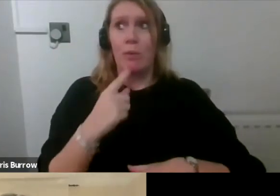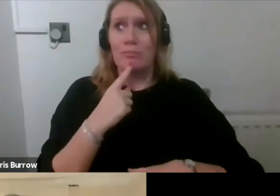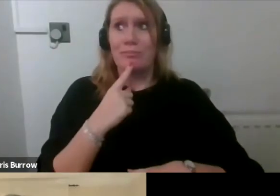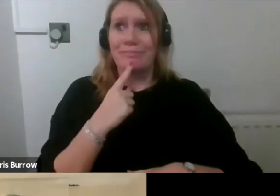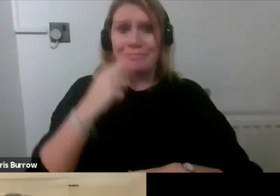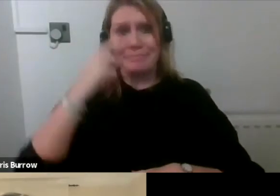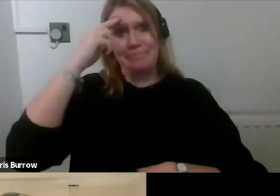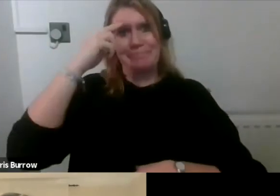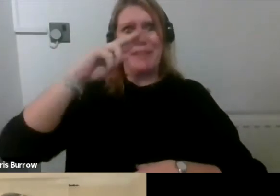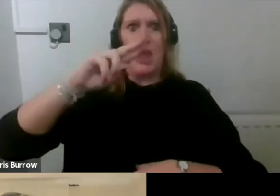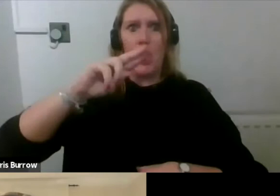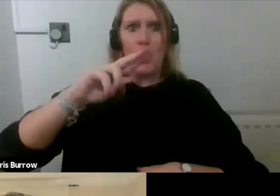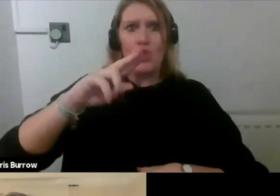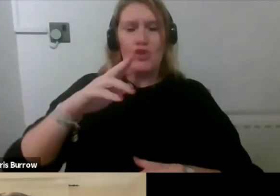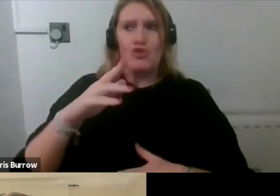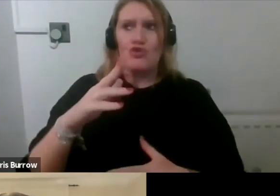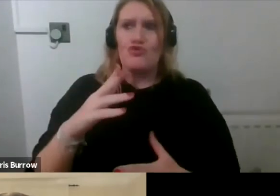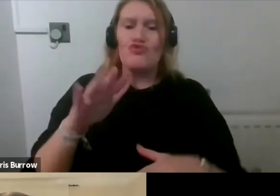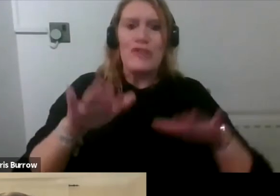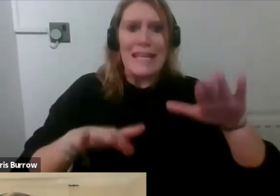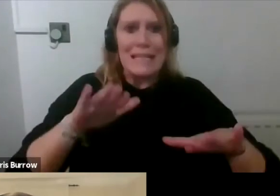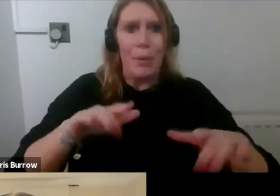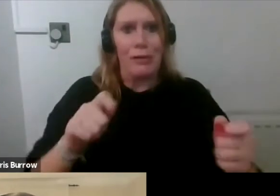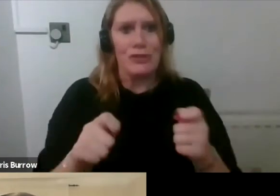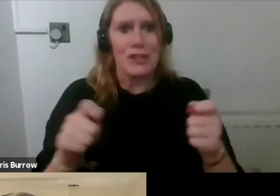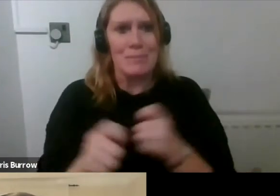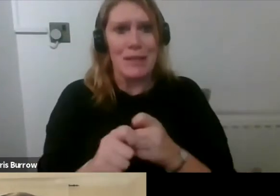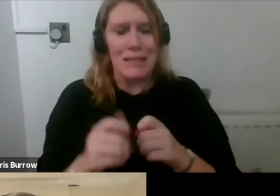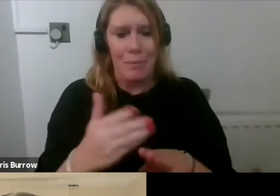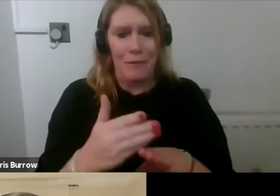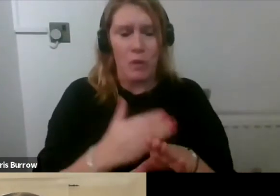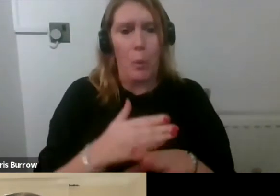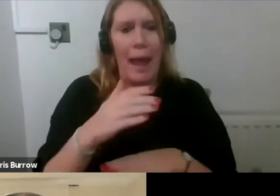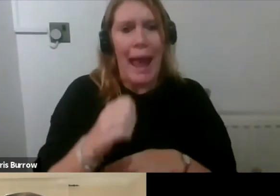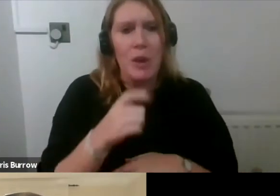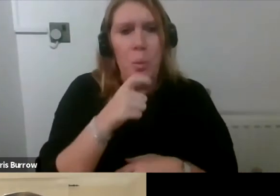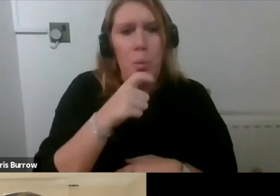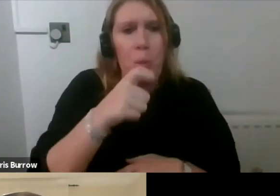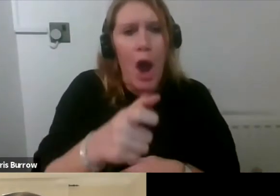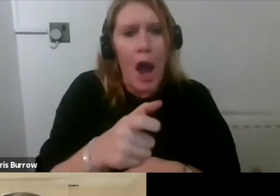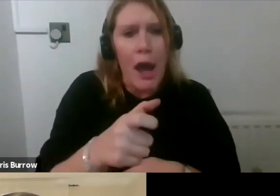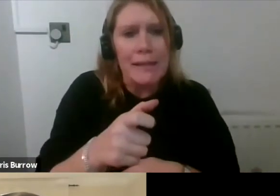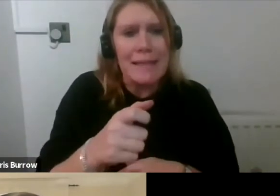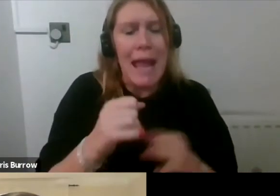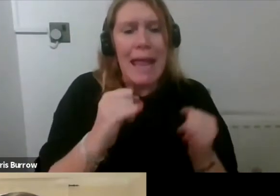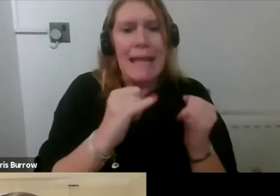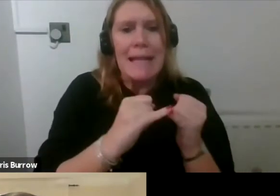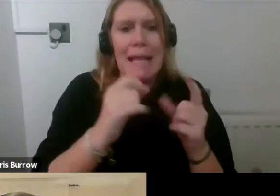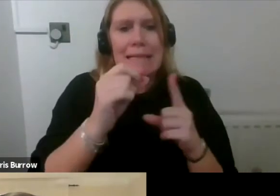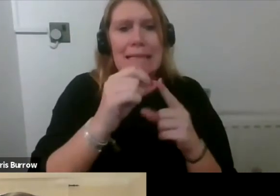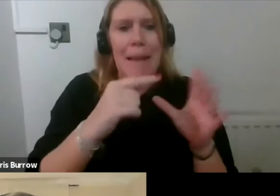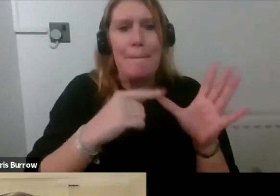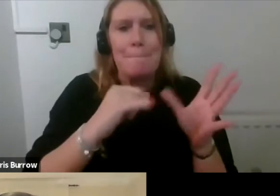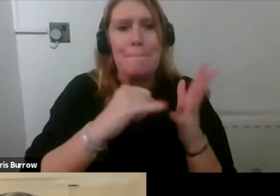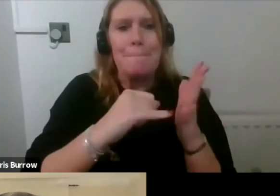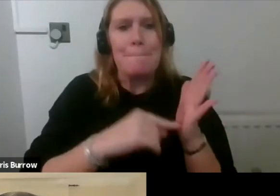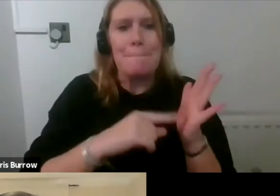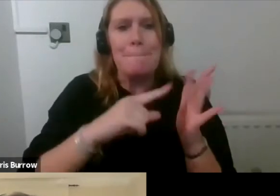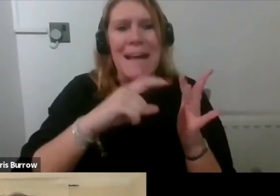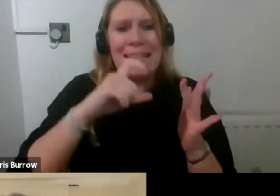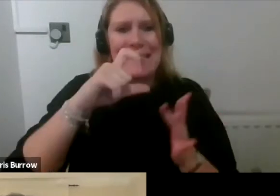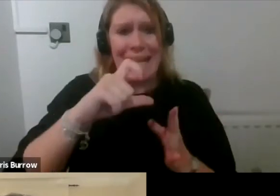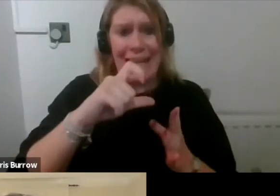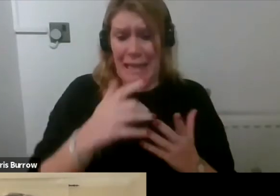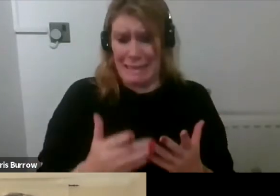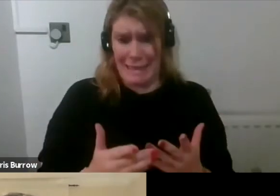Spastic Society, and words such as that were I'm not going to use them now, but really derogatory words about disabled people were in